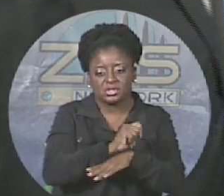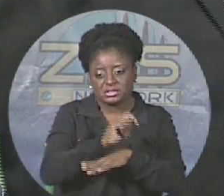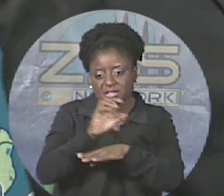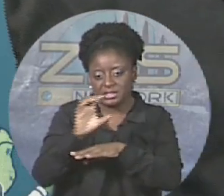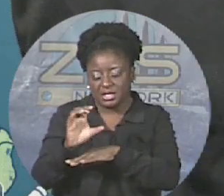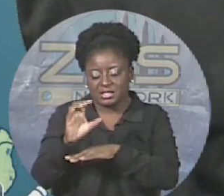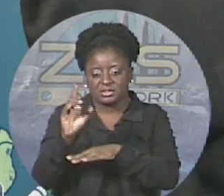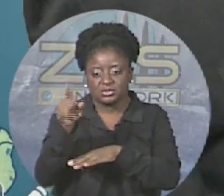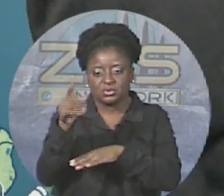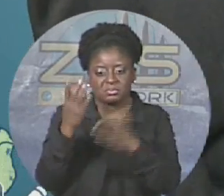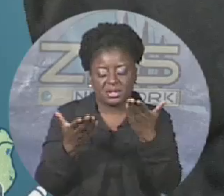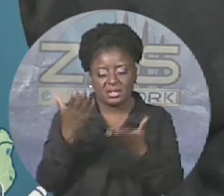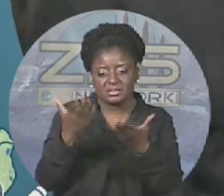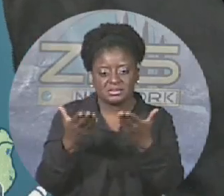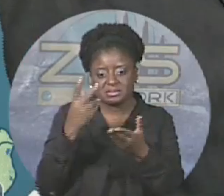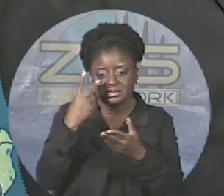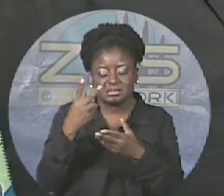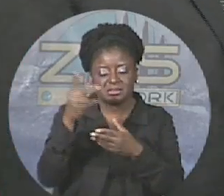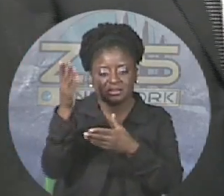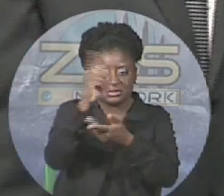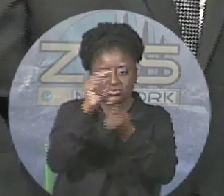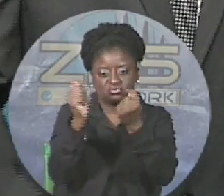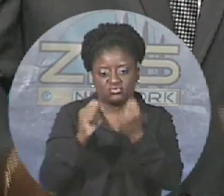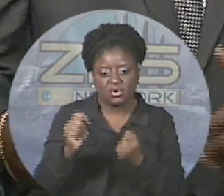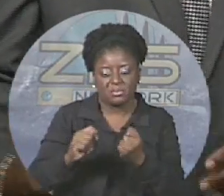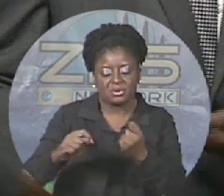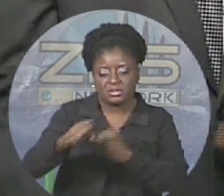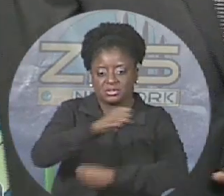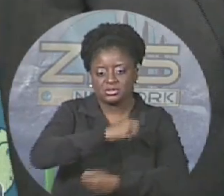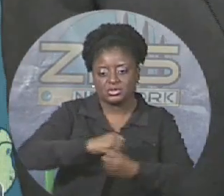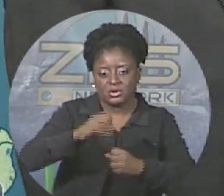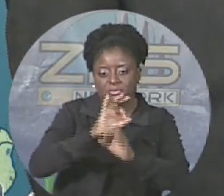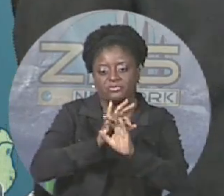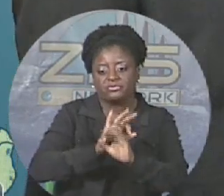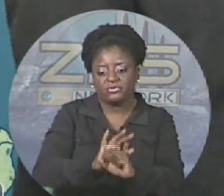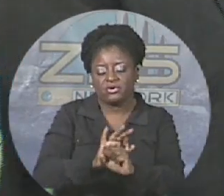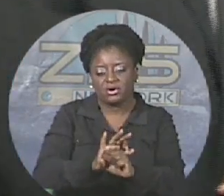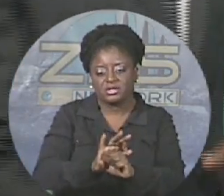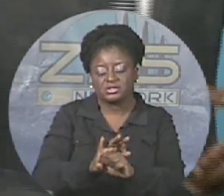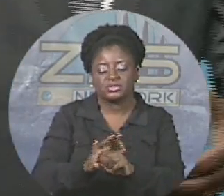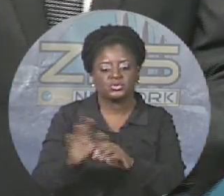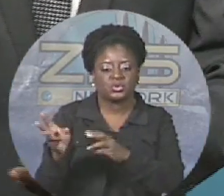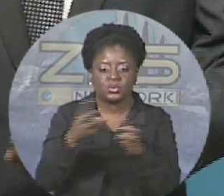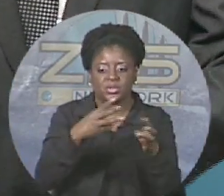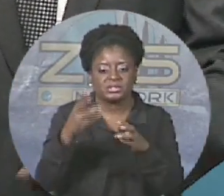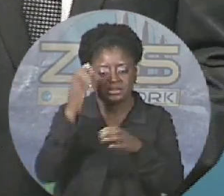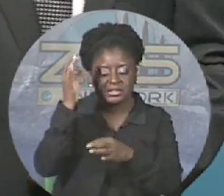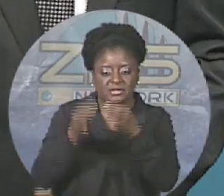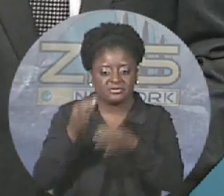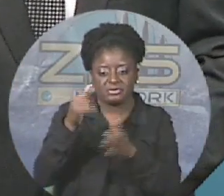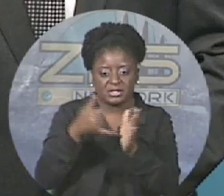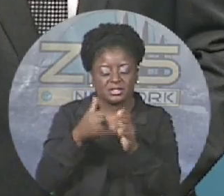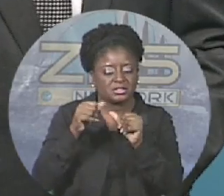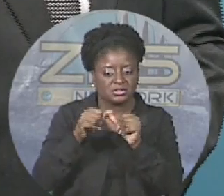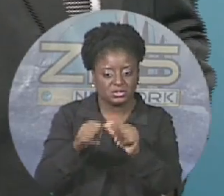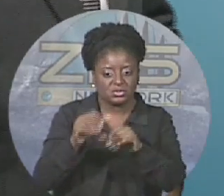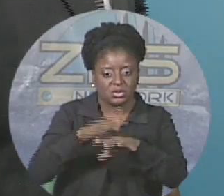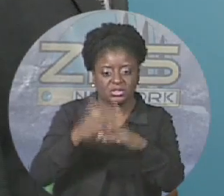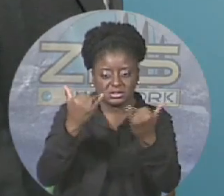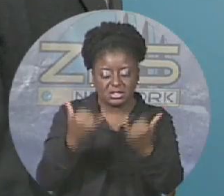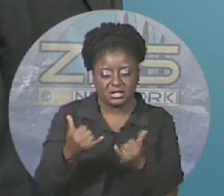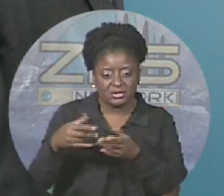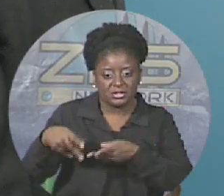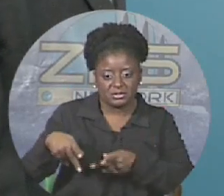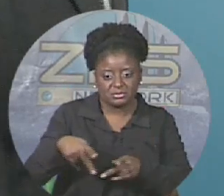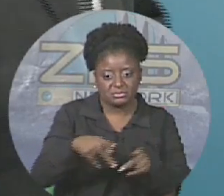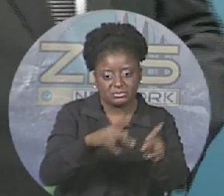could possibly be seeing some tropical storm force winds. And if that system does continue on its present forecasted track, you might